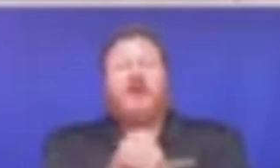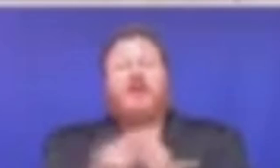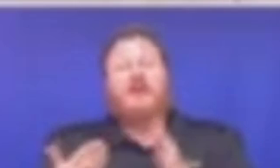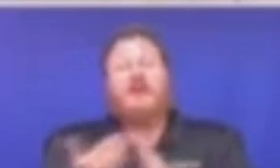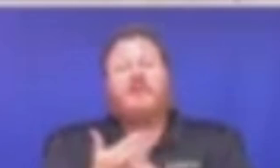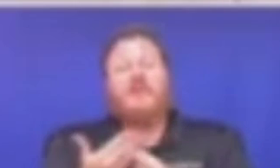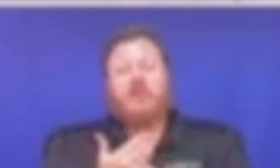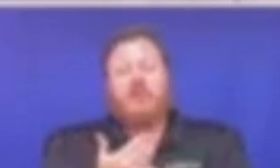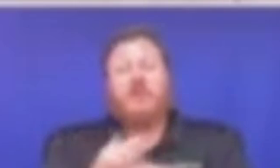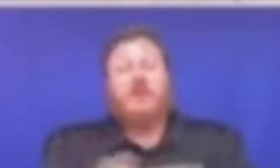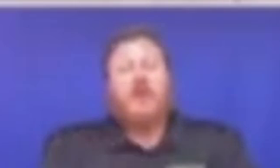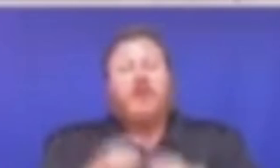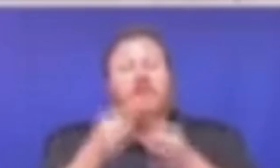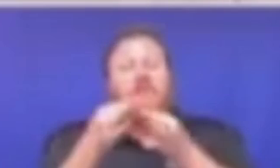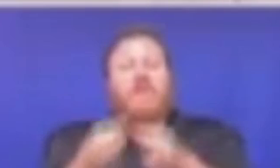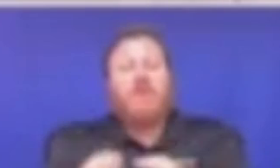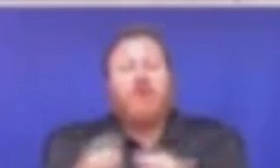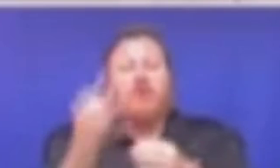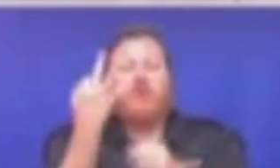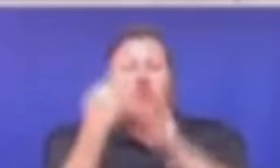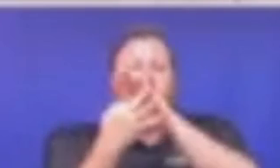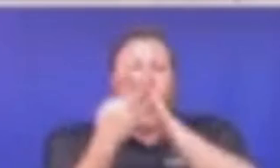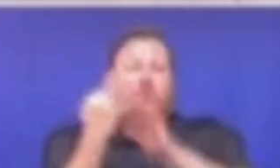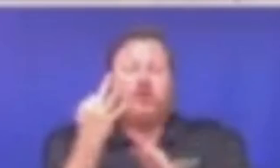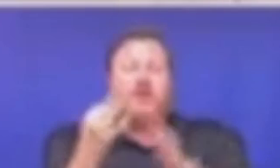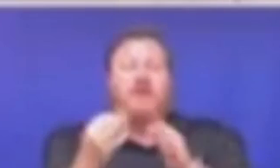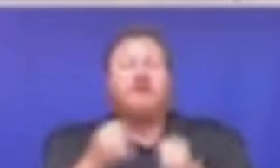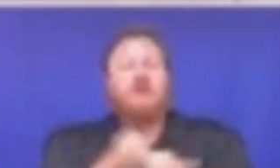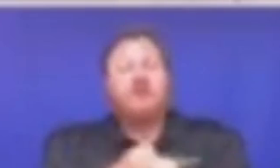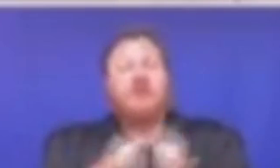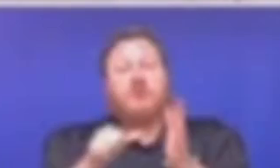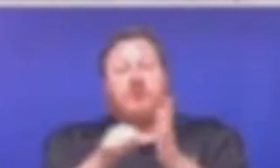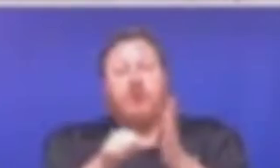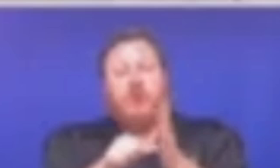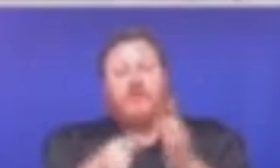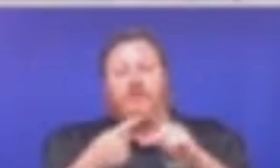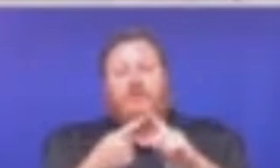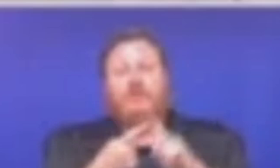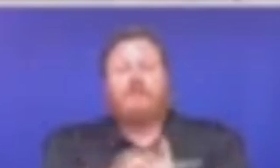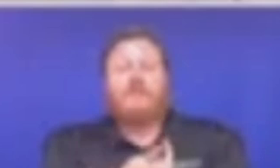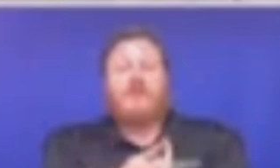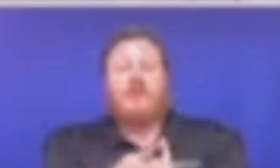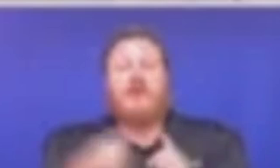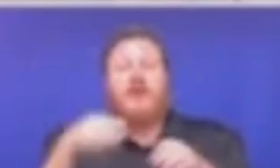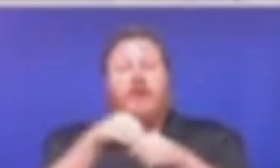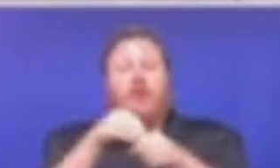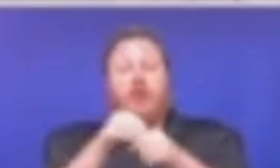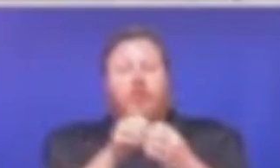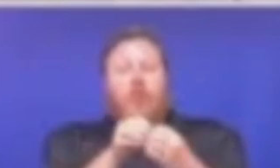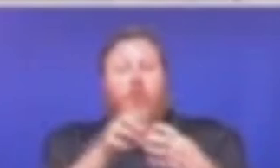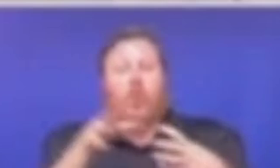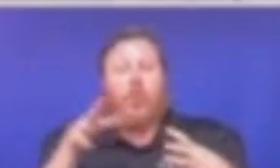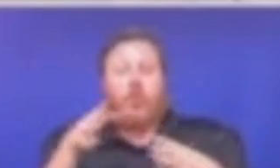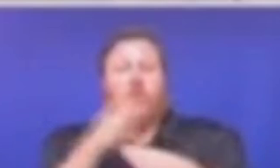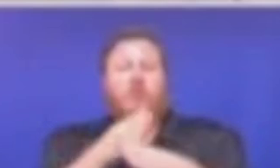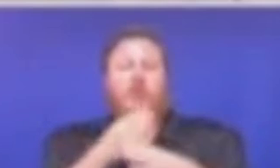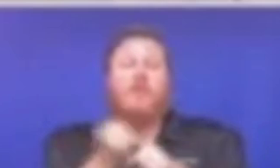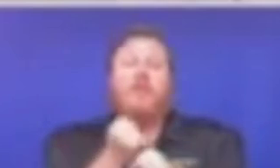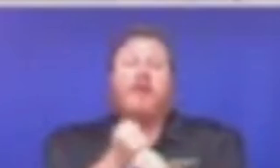that advance 3 strategic priorities. Firstly, to drive inclusive growth and job